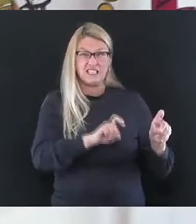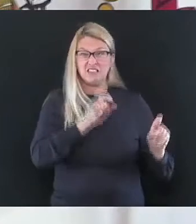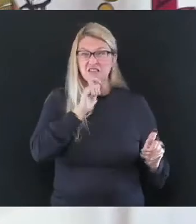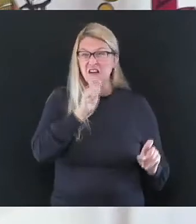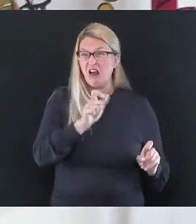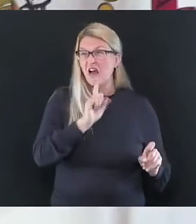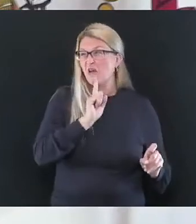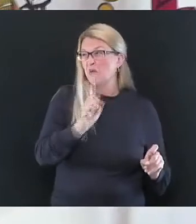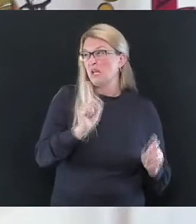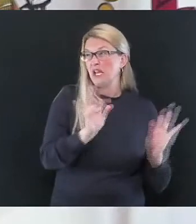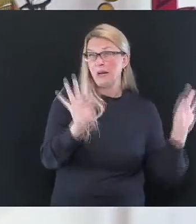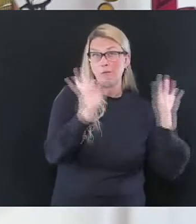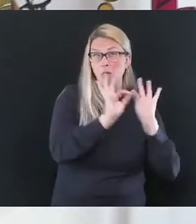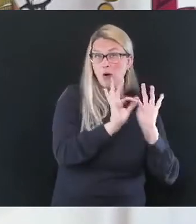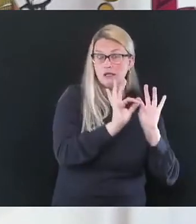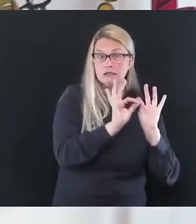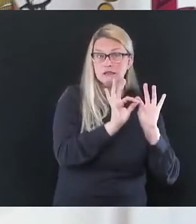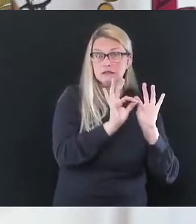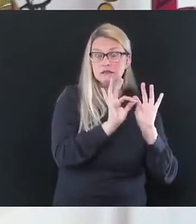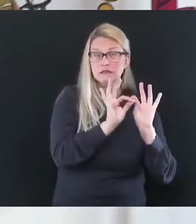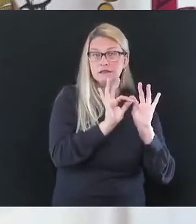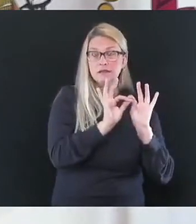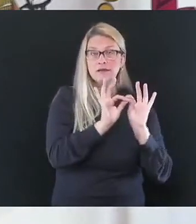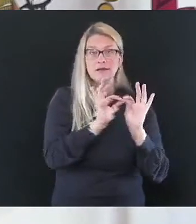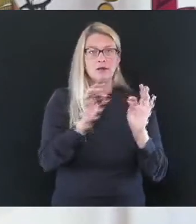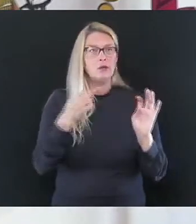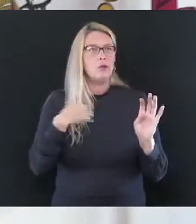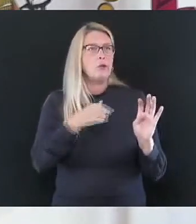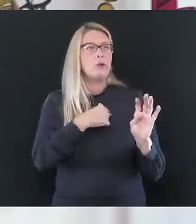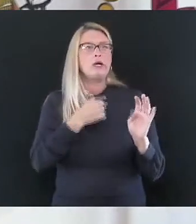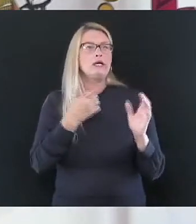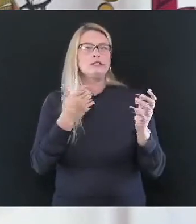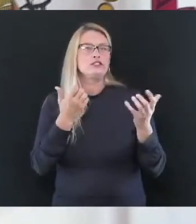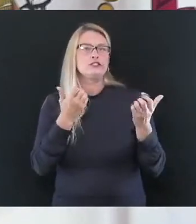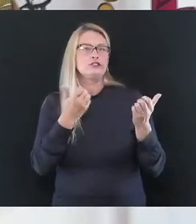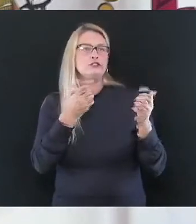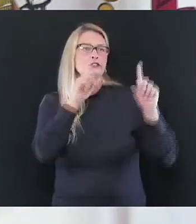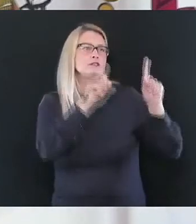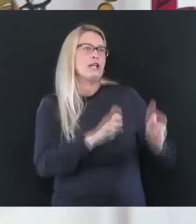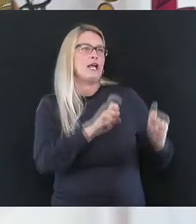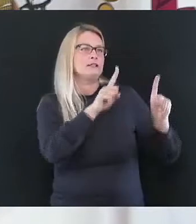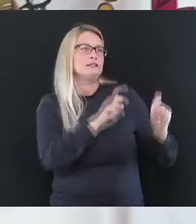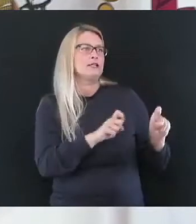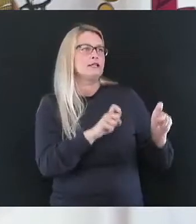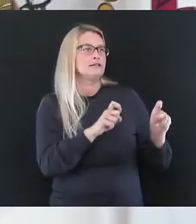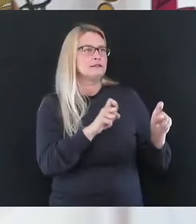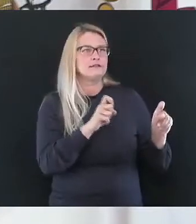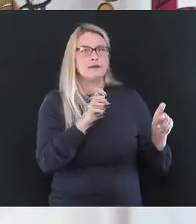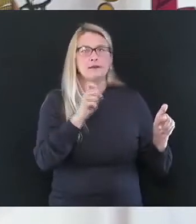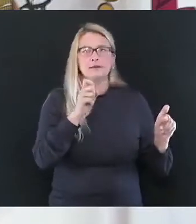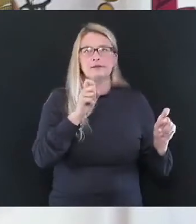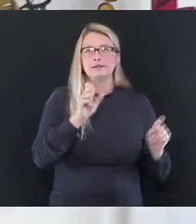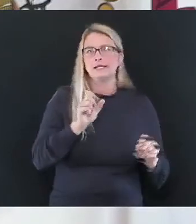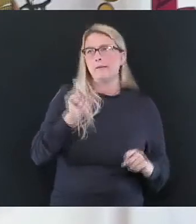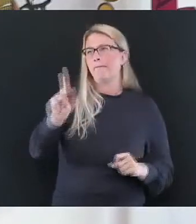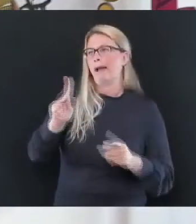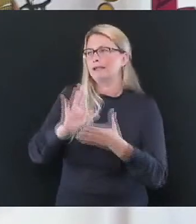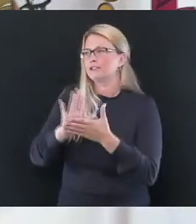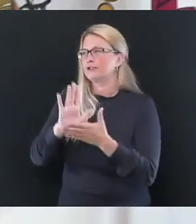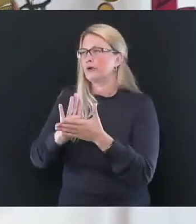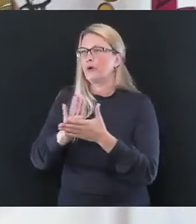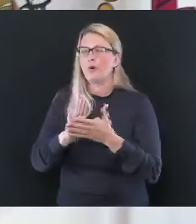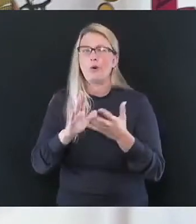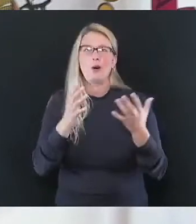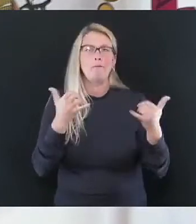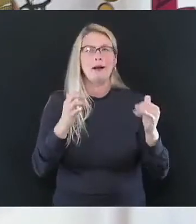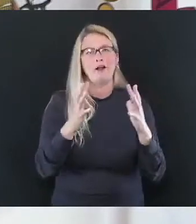do the testing. Really, all that we're really trying to do with the testing is either get us back in school or get us to be able to